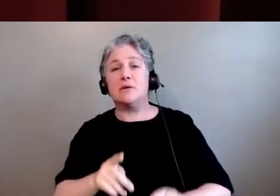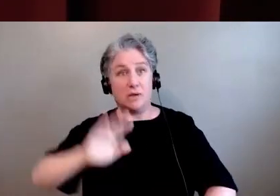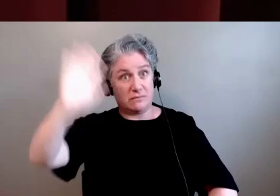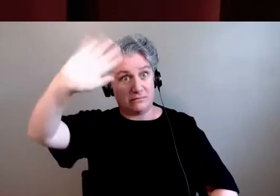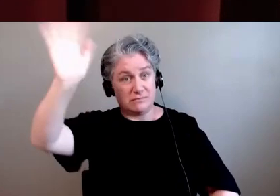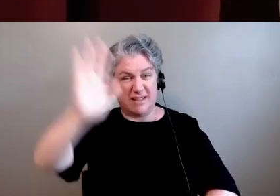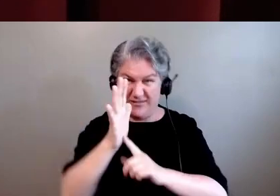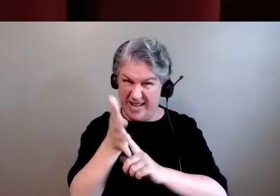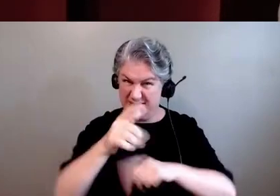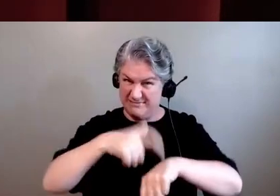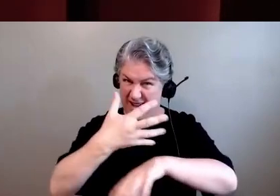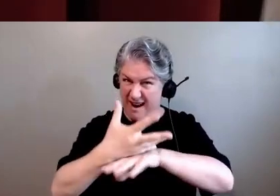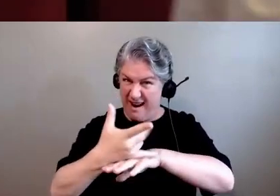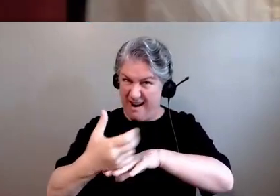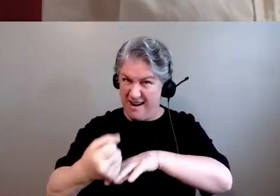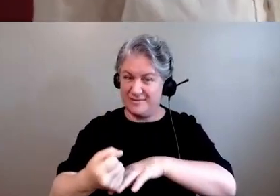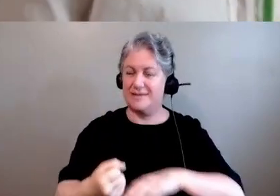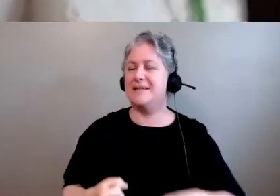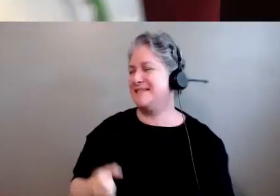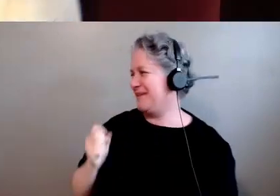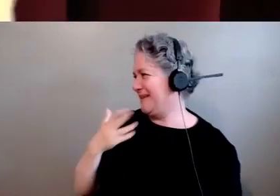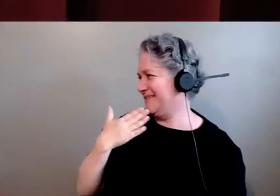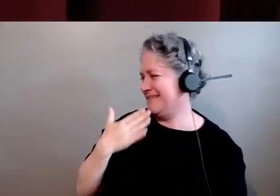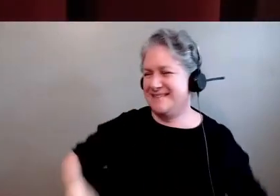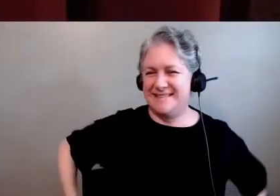when you're supposed to end. Okay.